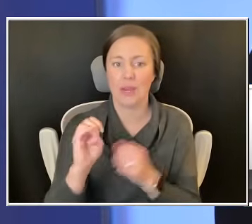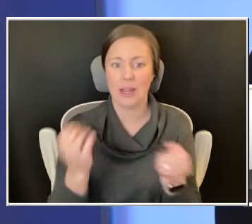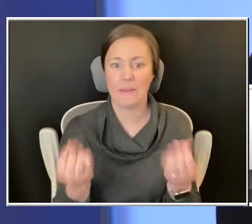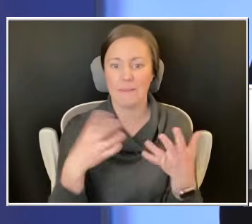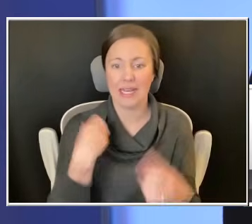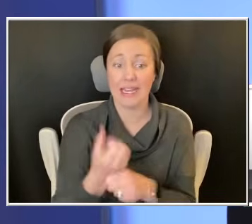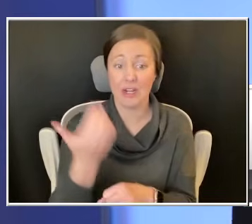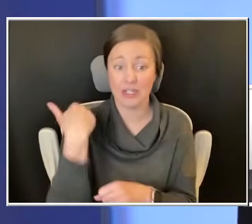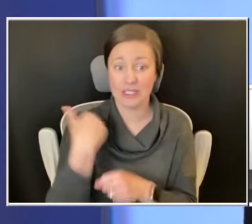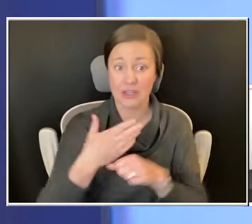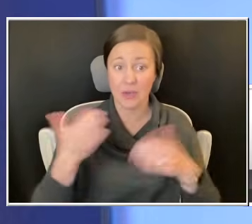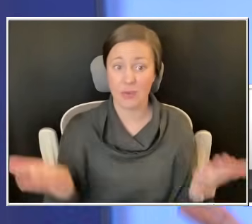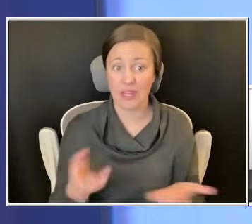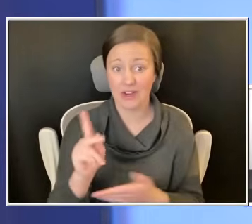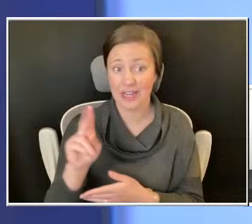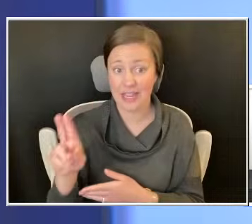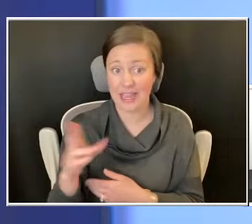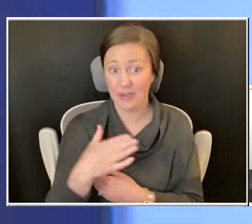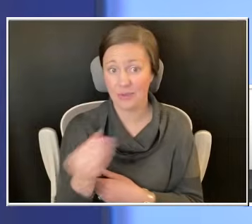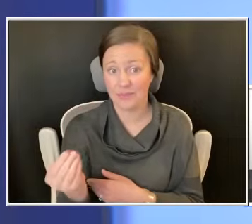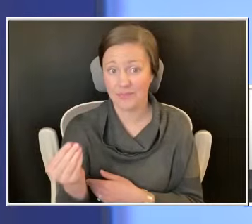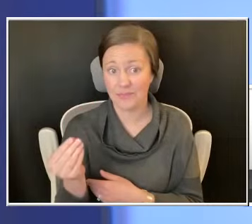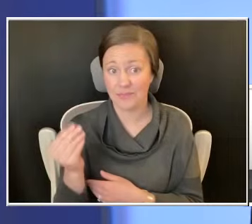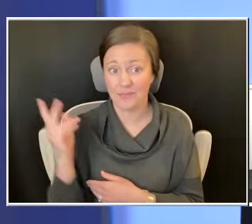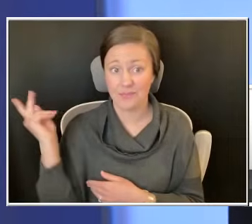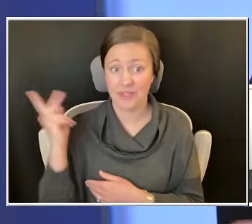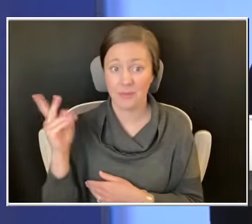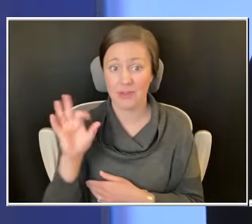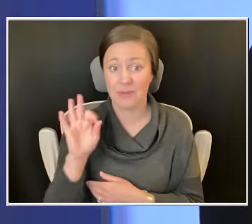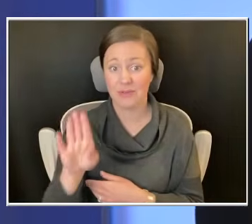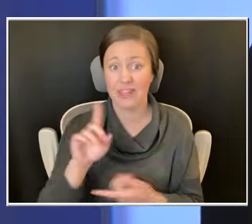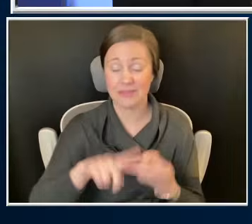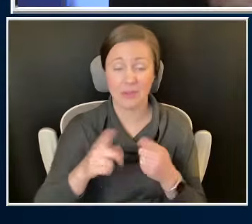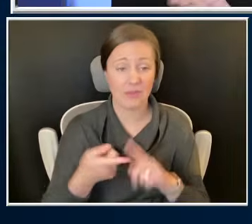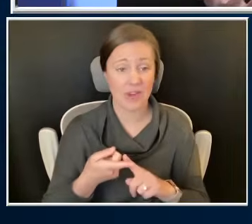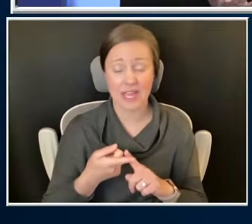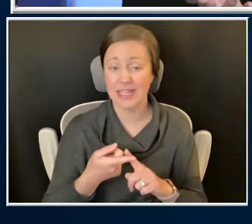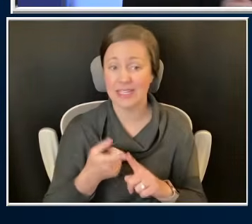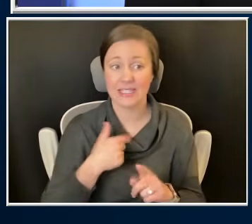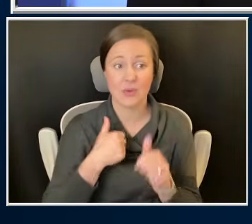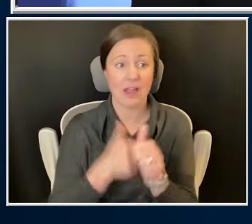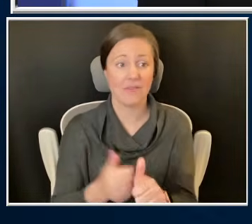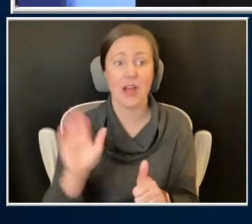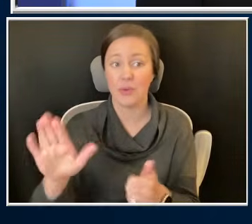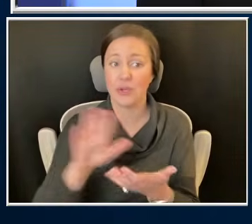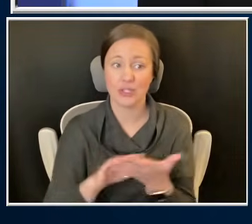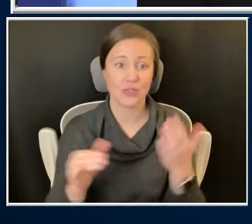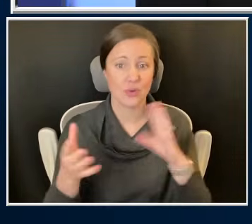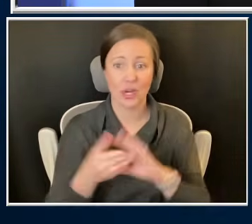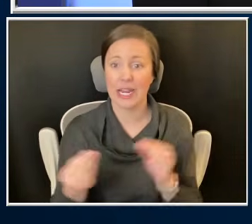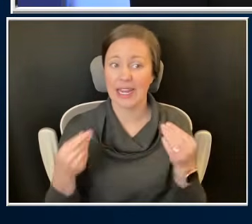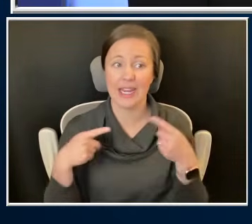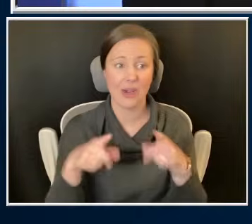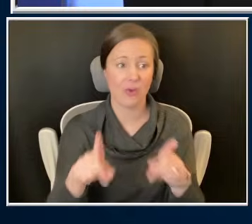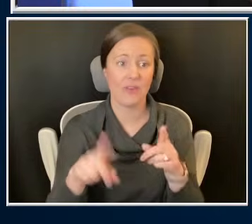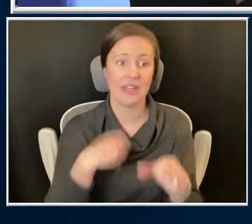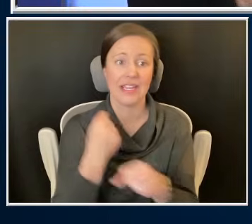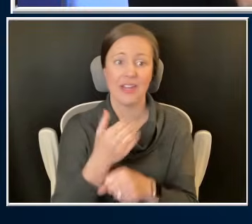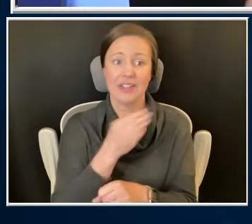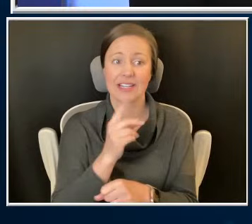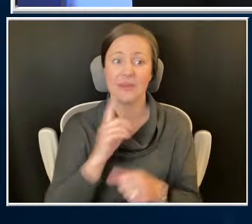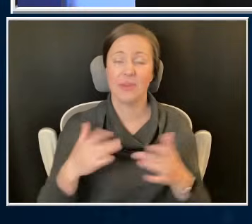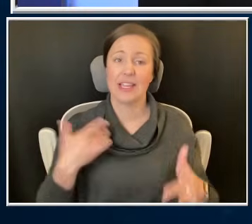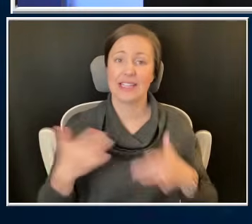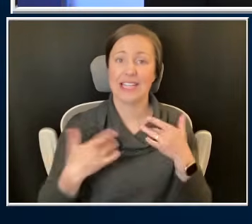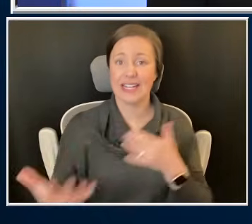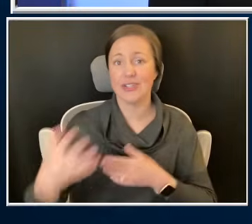at KU, and we've been Facebook friends, so I've followed her story, over the years, and I'm really excited to be part of the